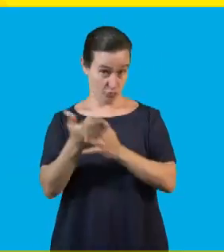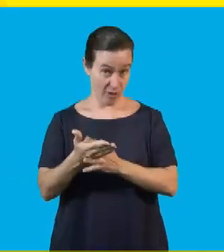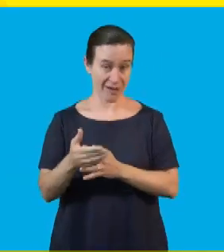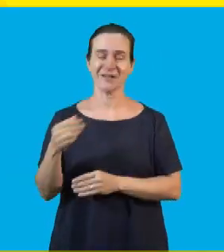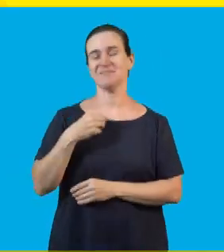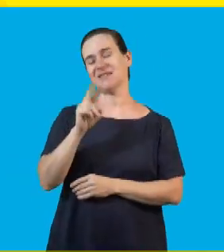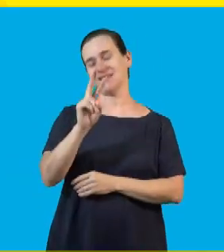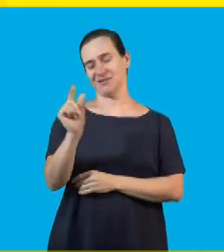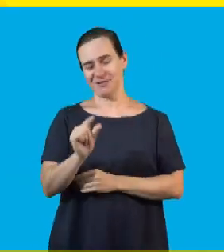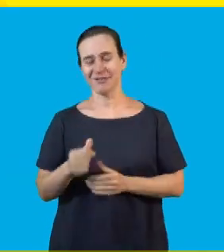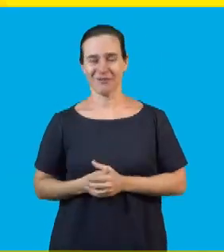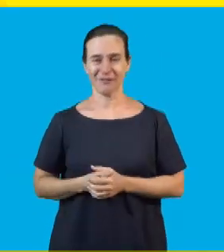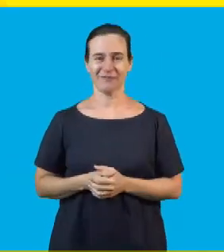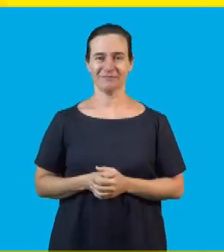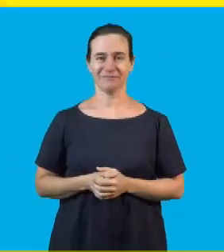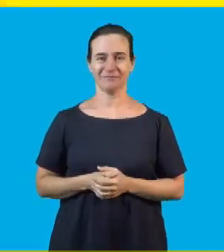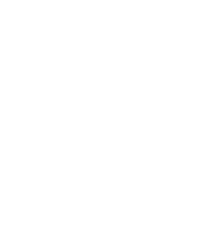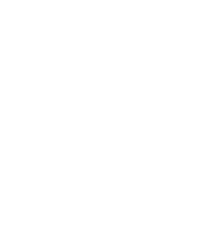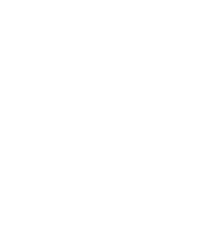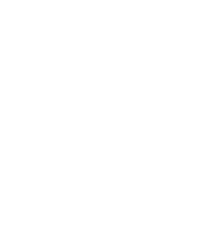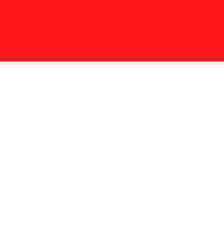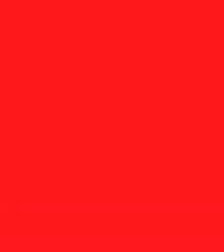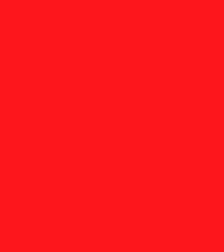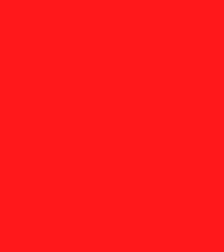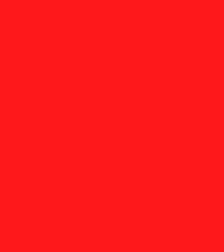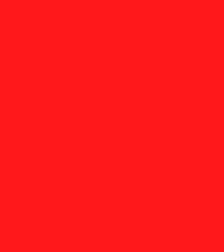quick ad break. I'll see you in a little while.